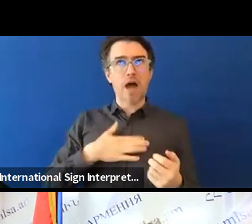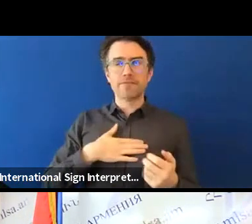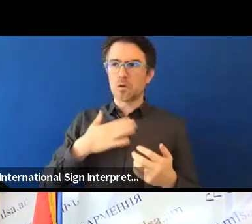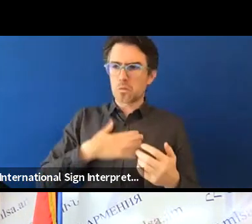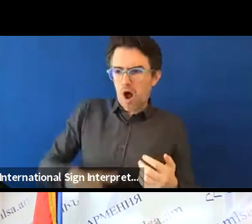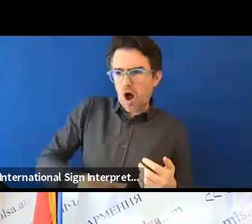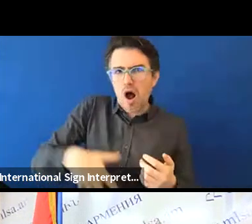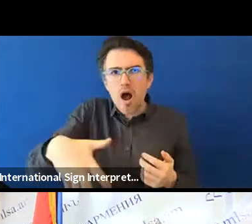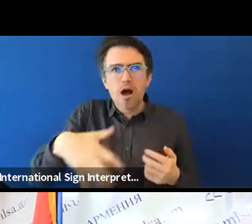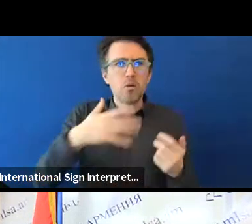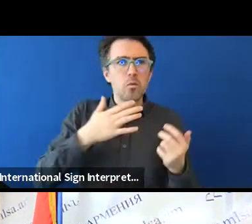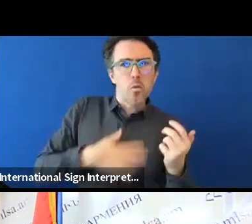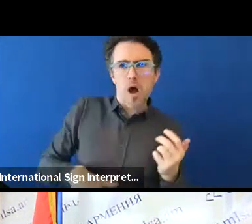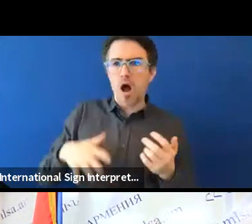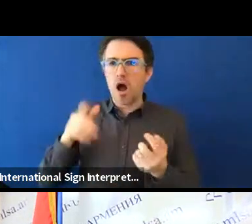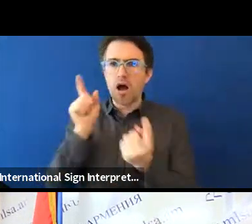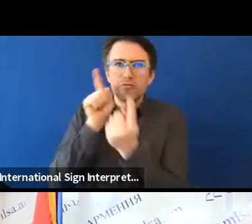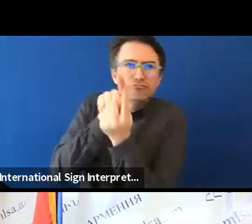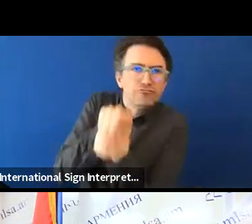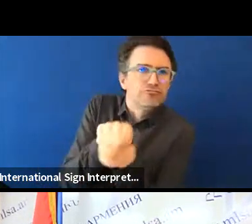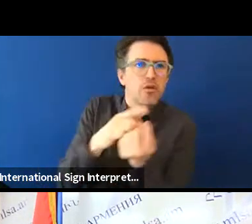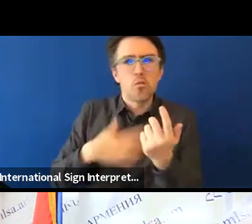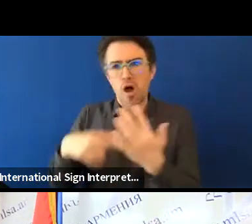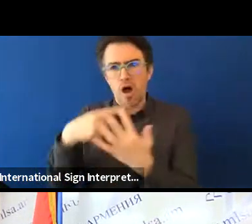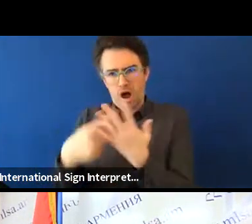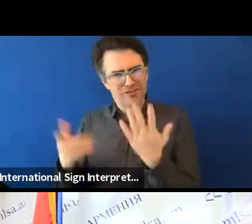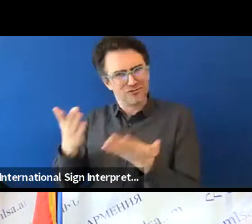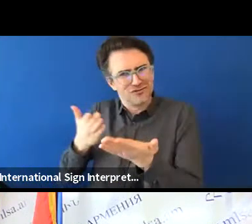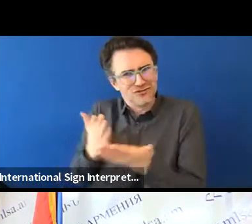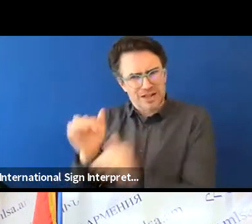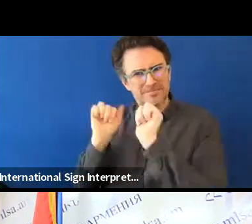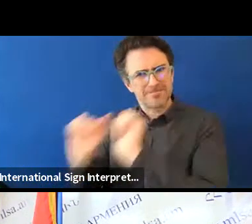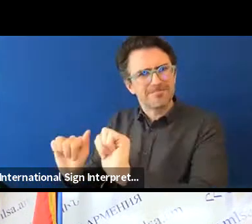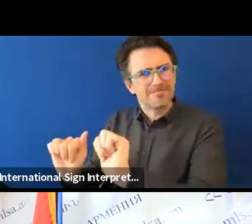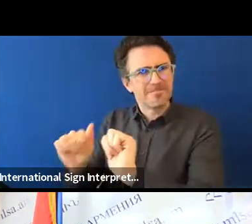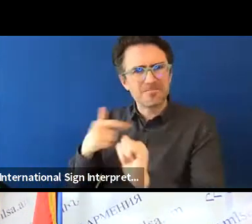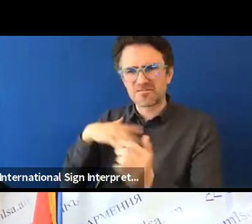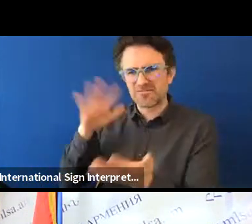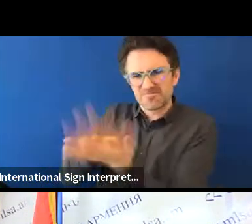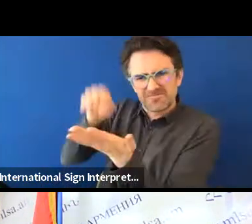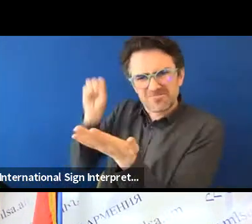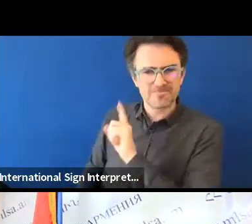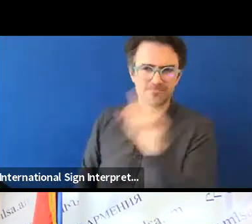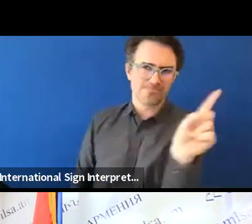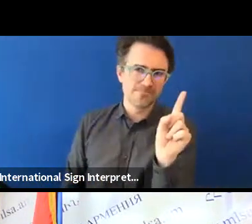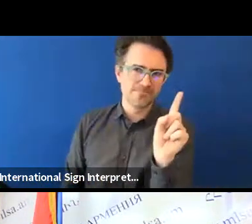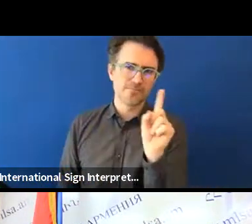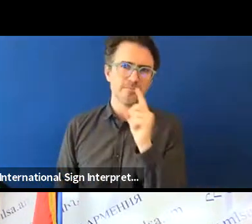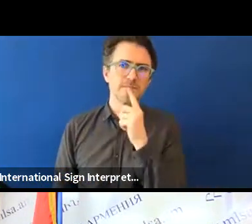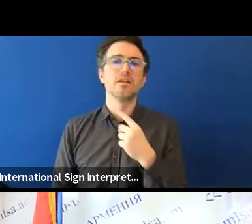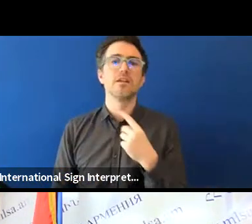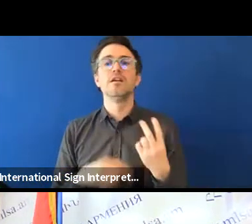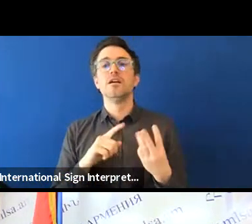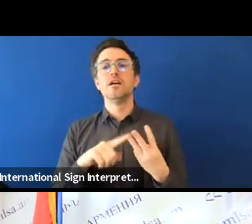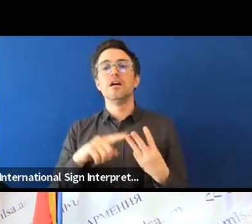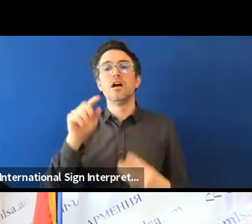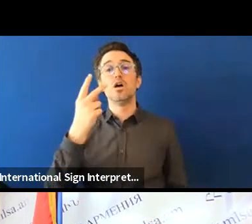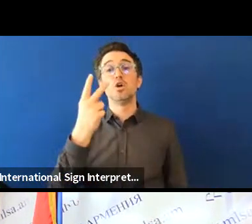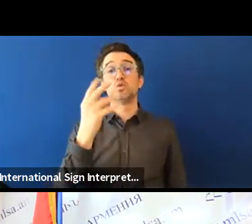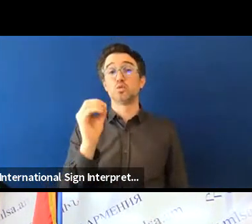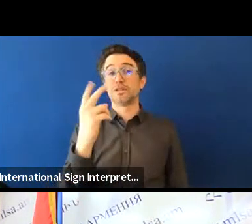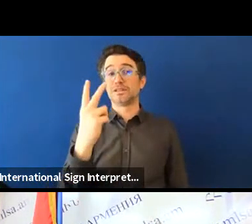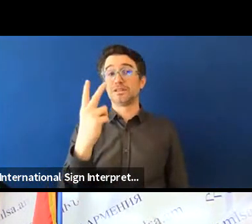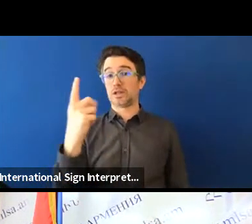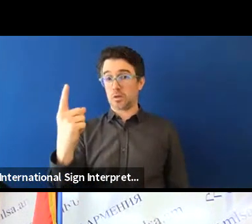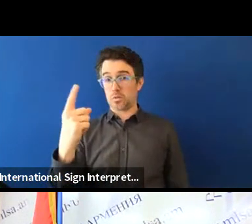2021 Generation Equality Forum, the EU and leaders called on new concrete action